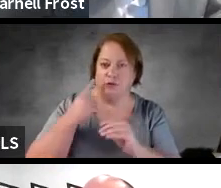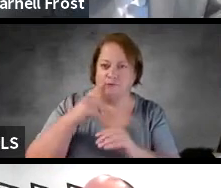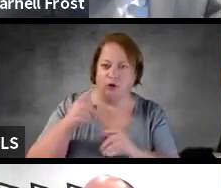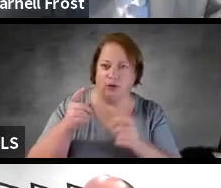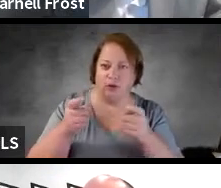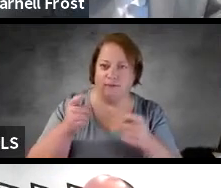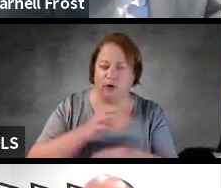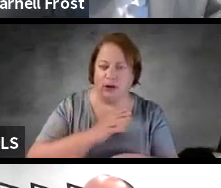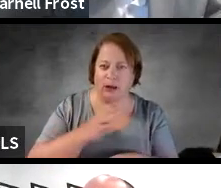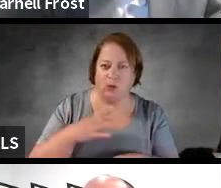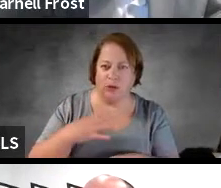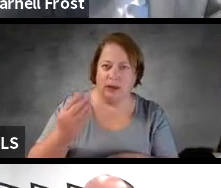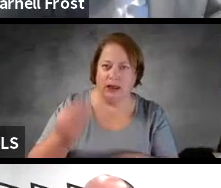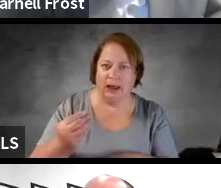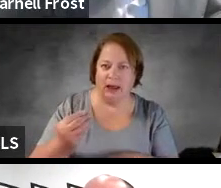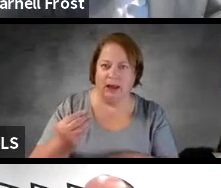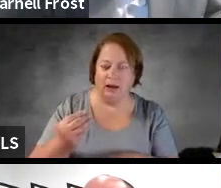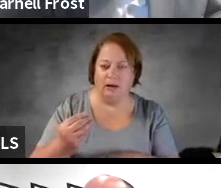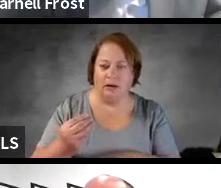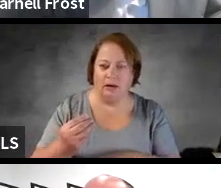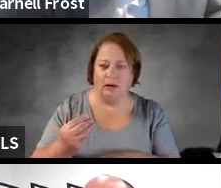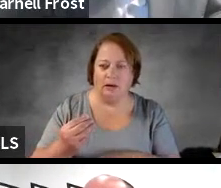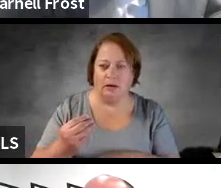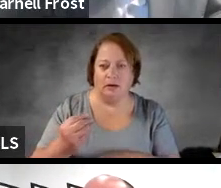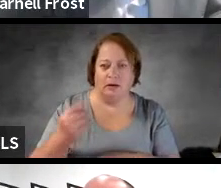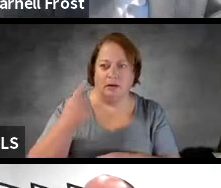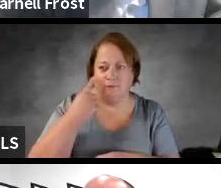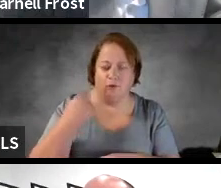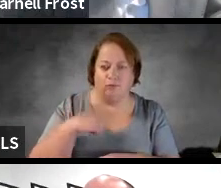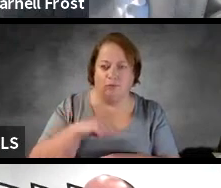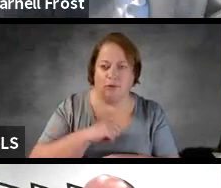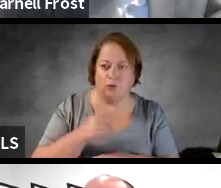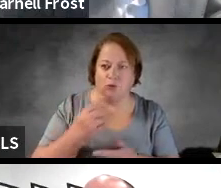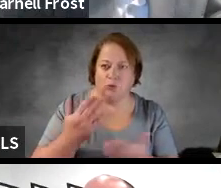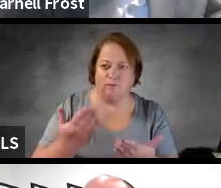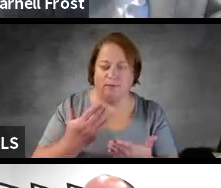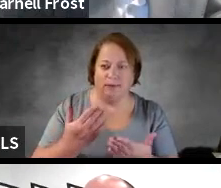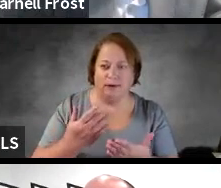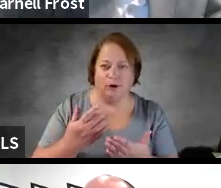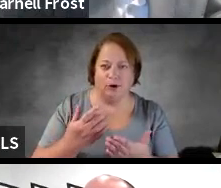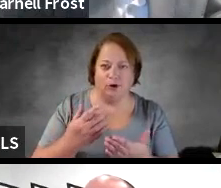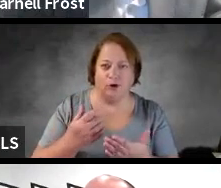governing council and a refresher course for those of us that have been on here for quite a while.